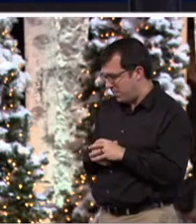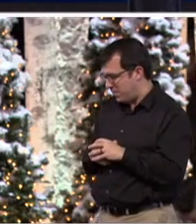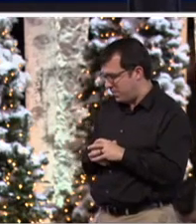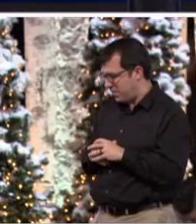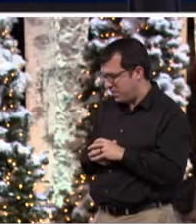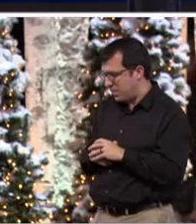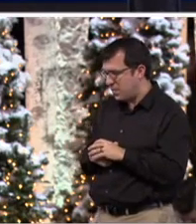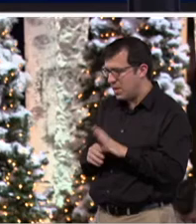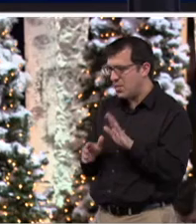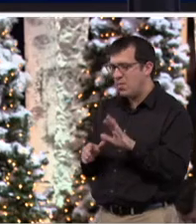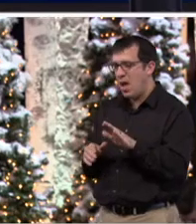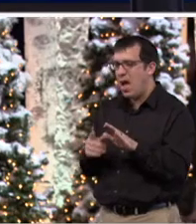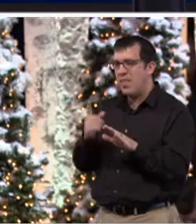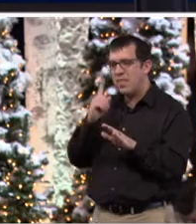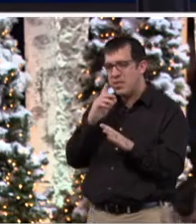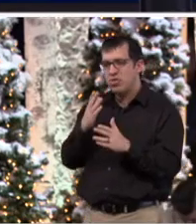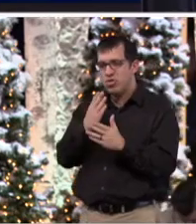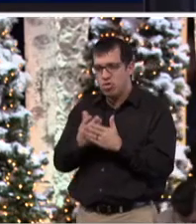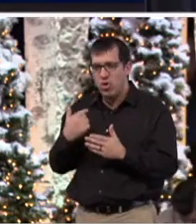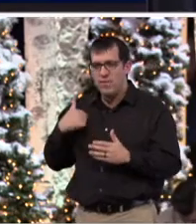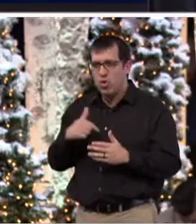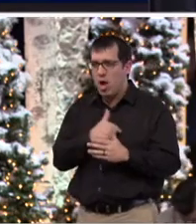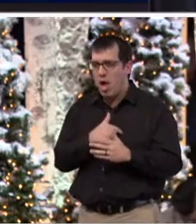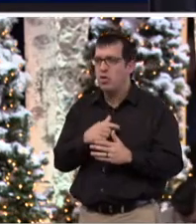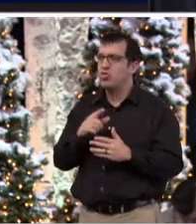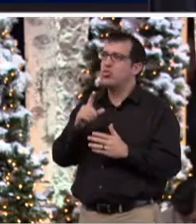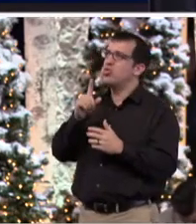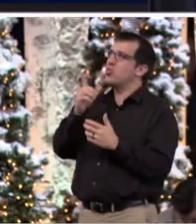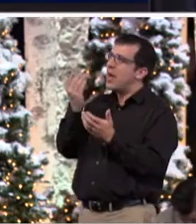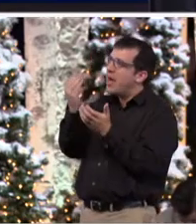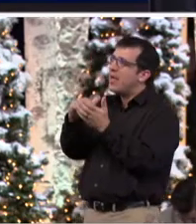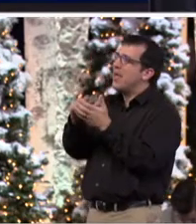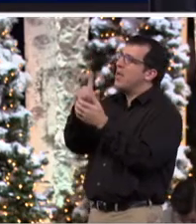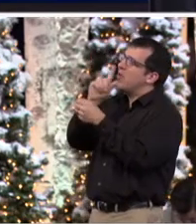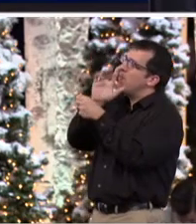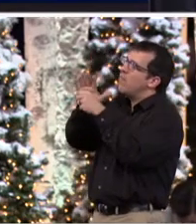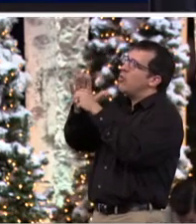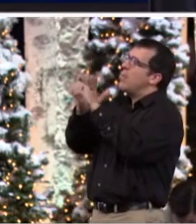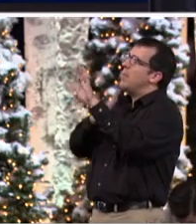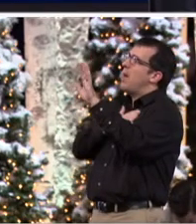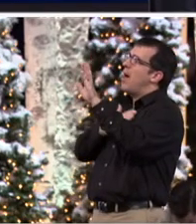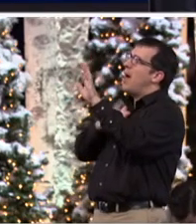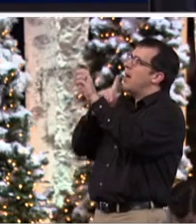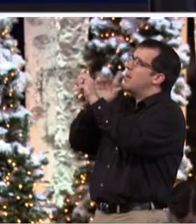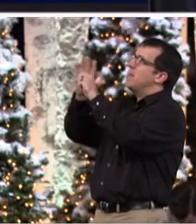But I think it's just good for us to reaffirm our commitment